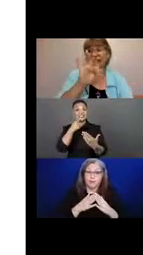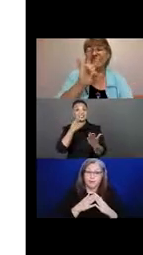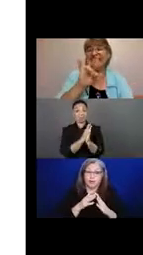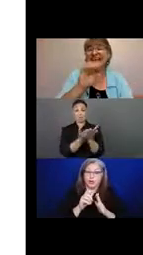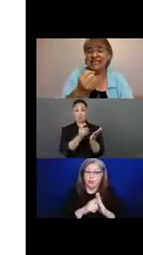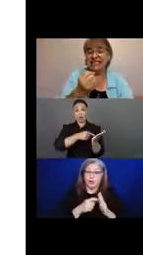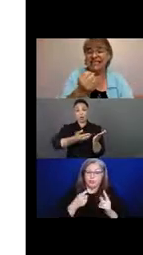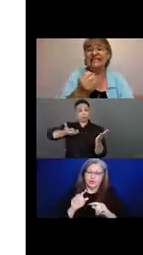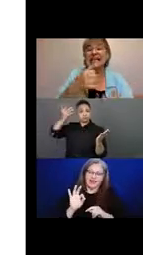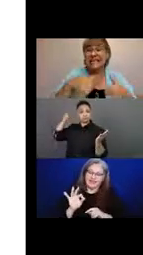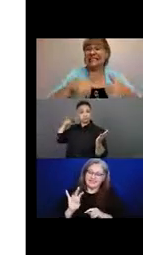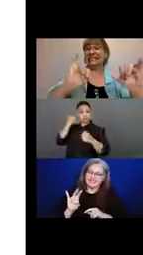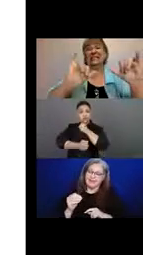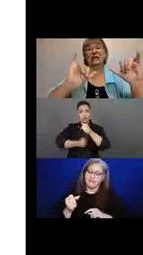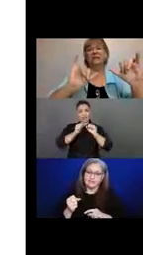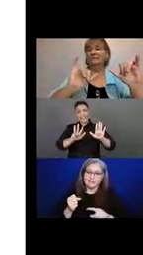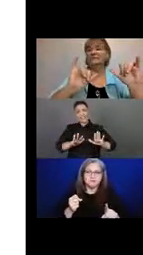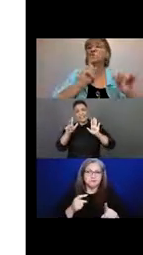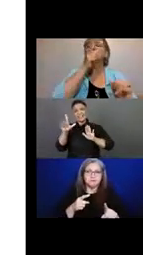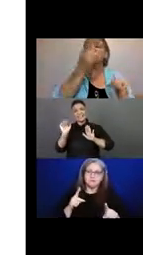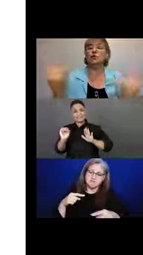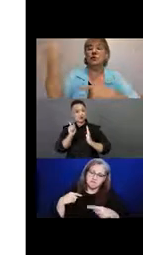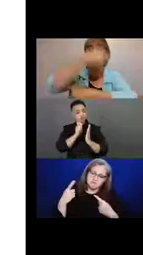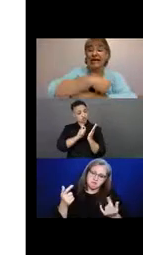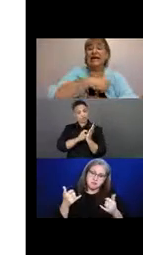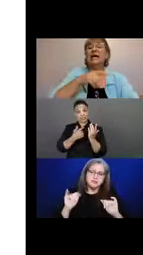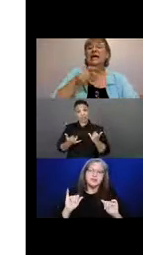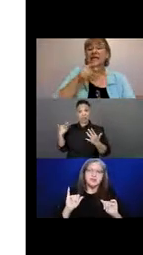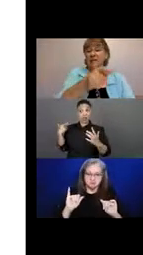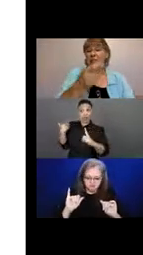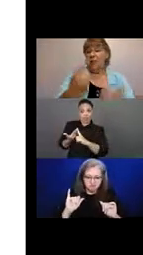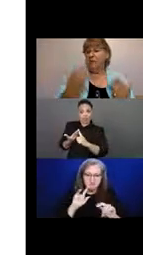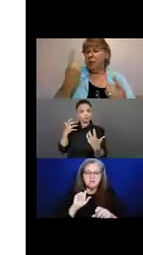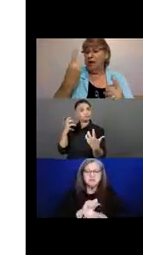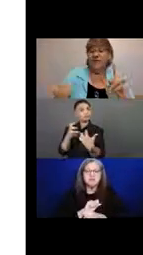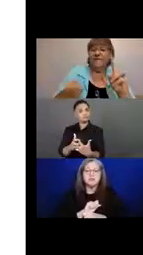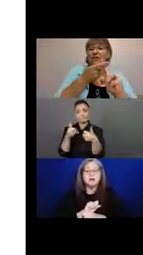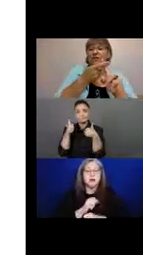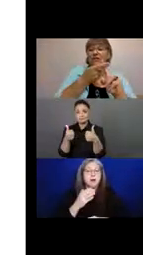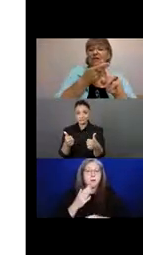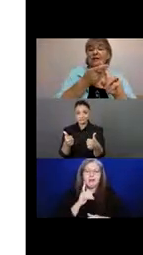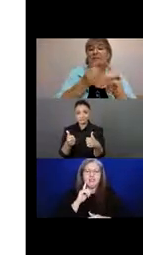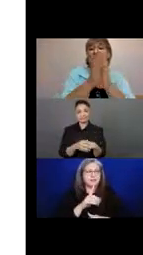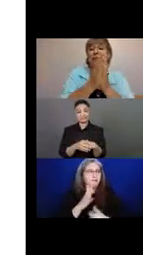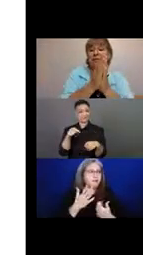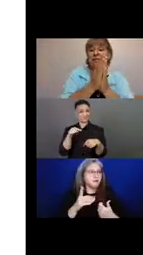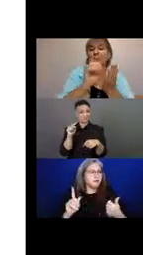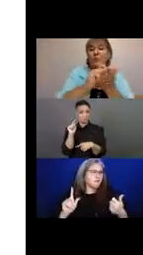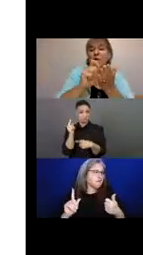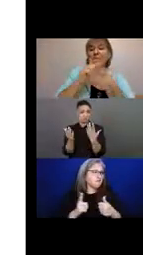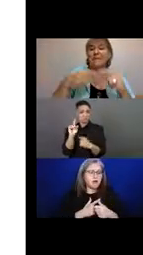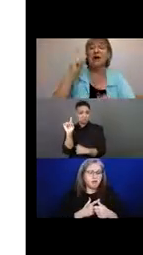in the 1970s is still true today. It's probably one of the first